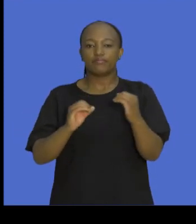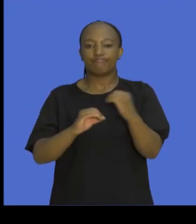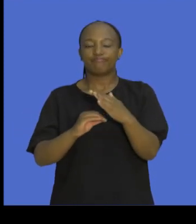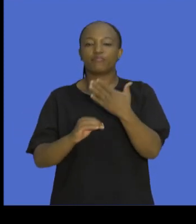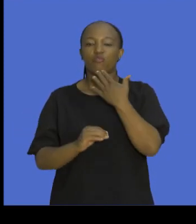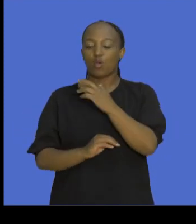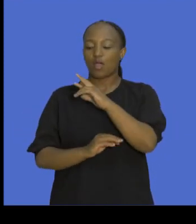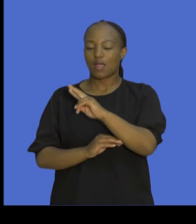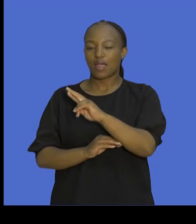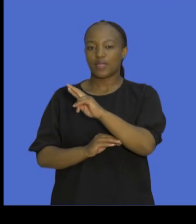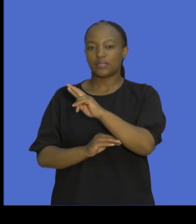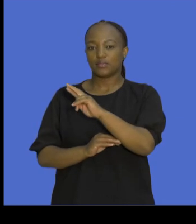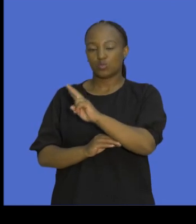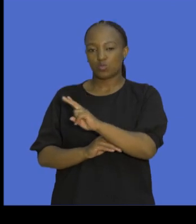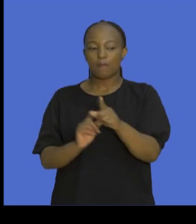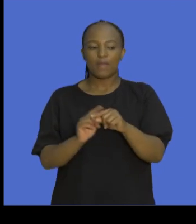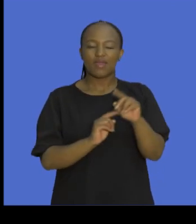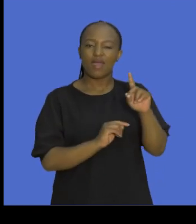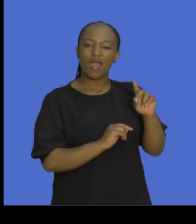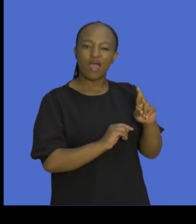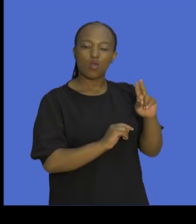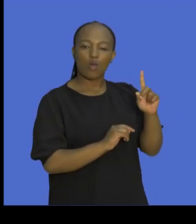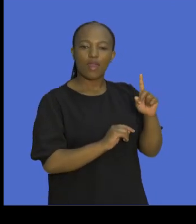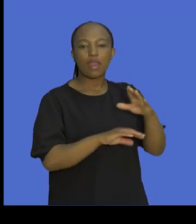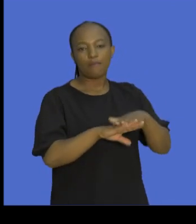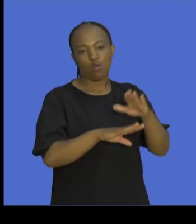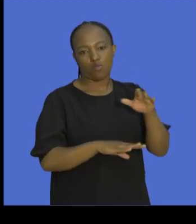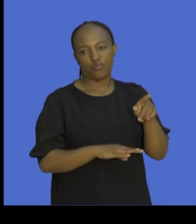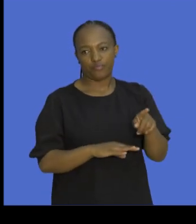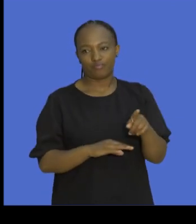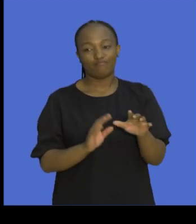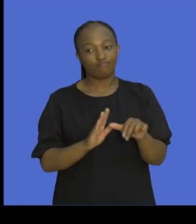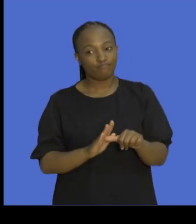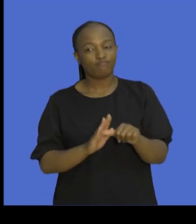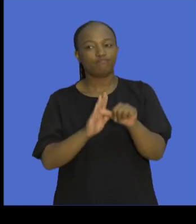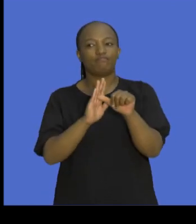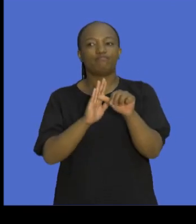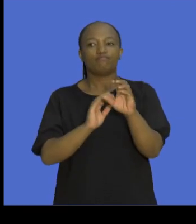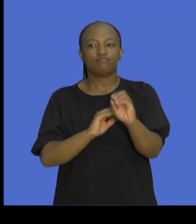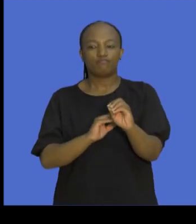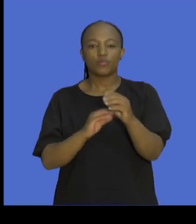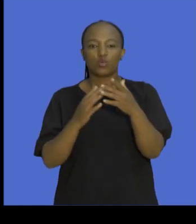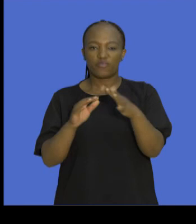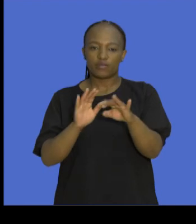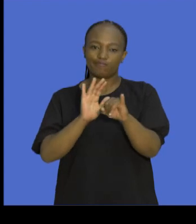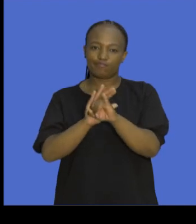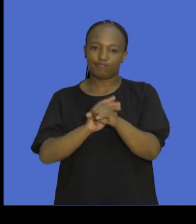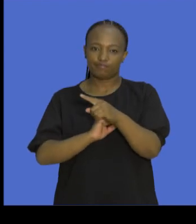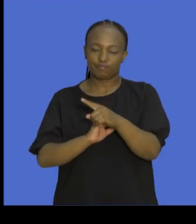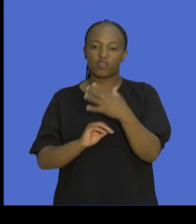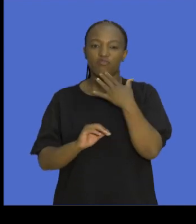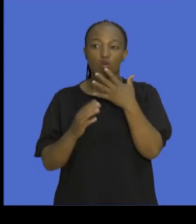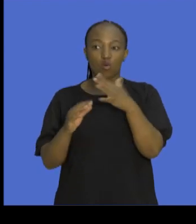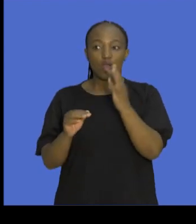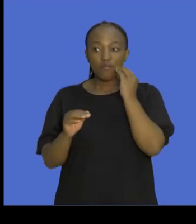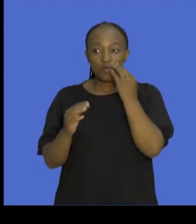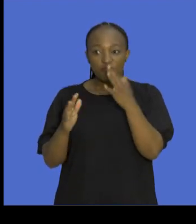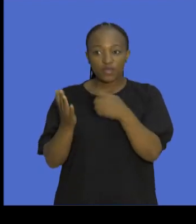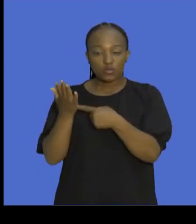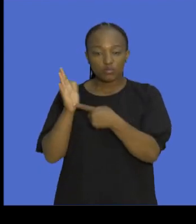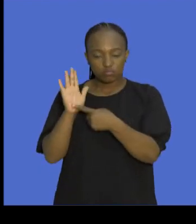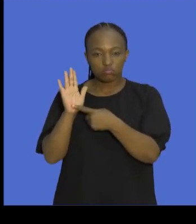lesser current in R2 than in R1, okay? So that's a very, very important observation from the